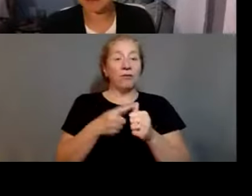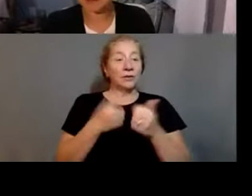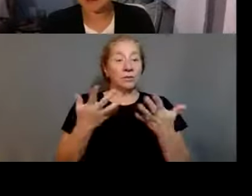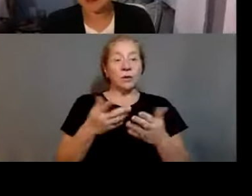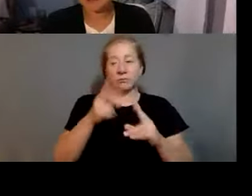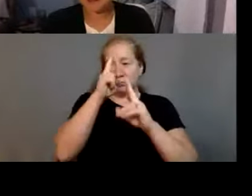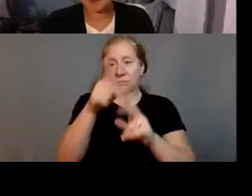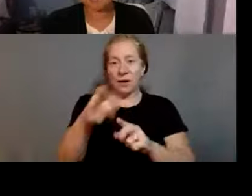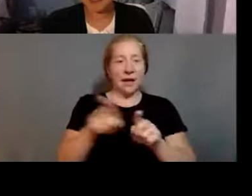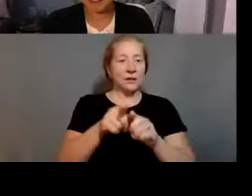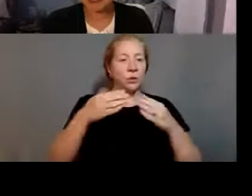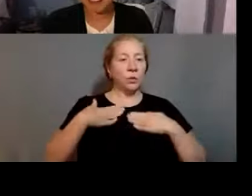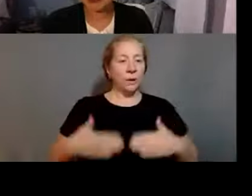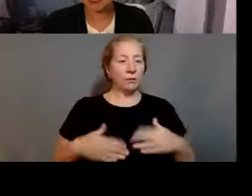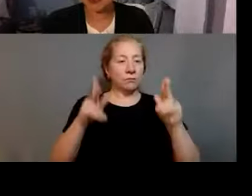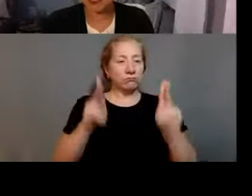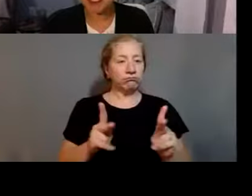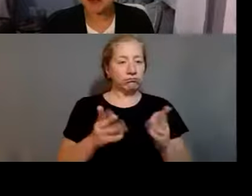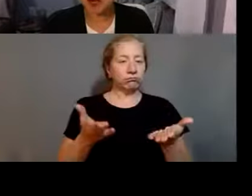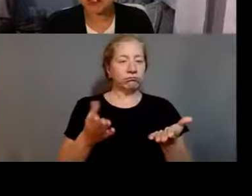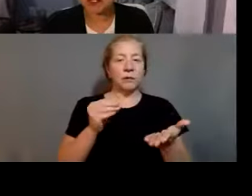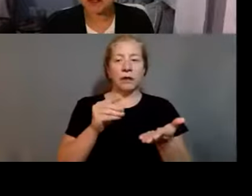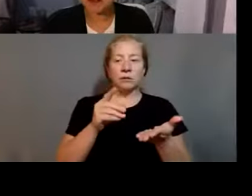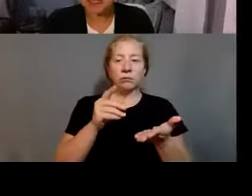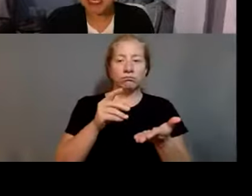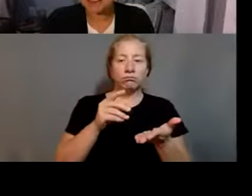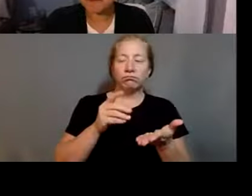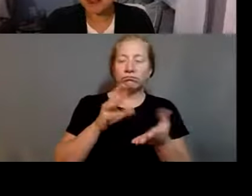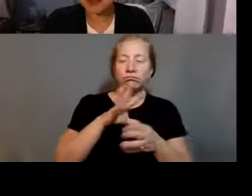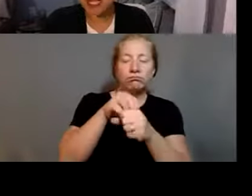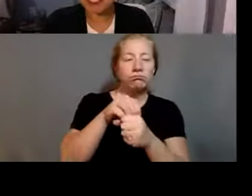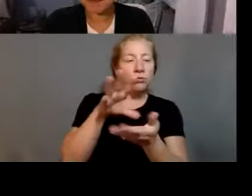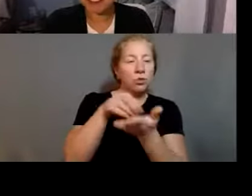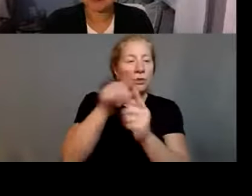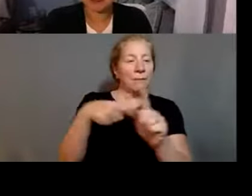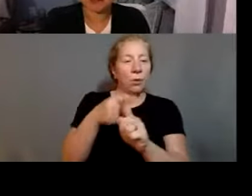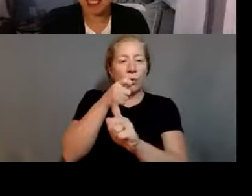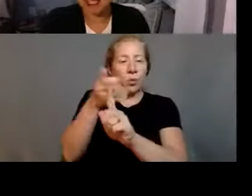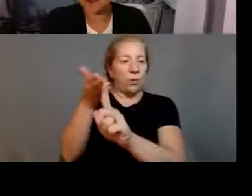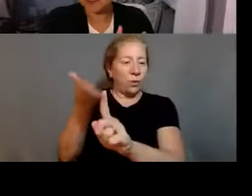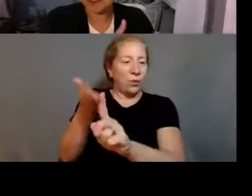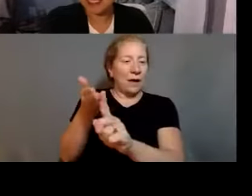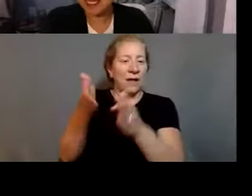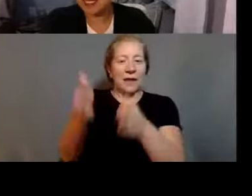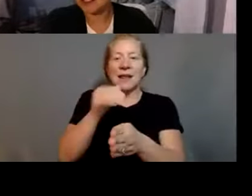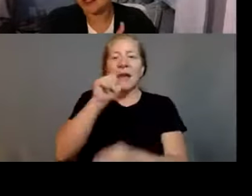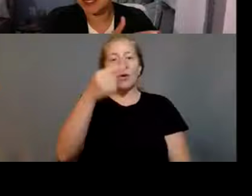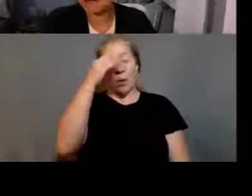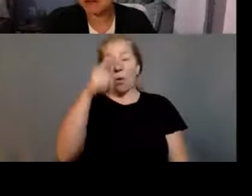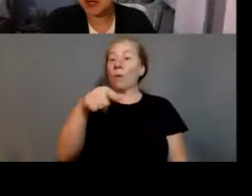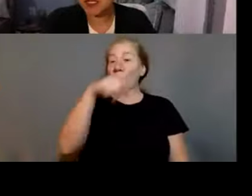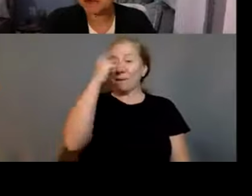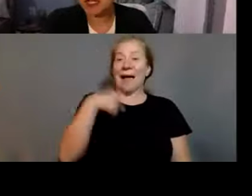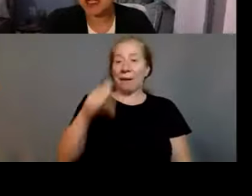right? And engaging and learning about that individual, not just because they are Black or Latinx or